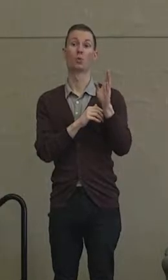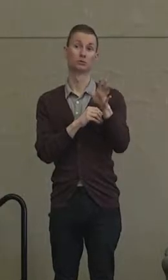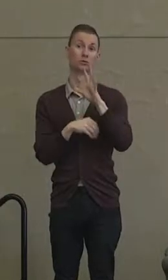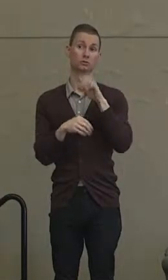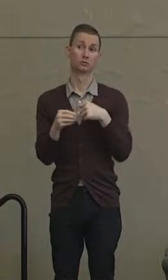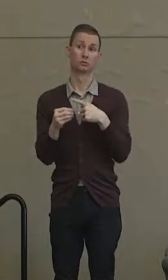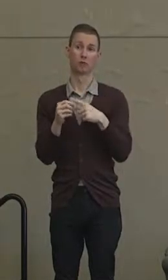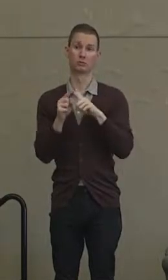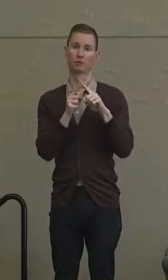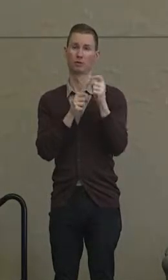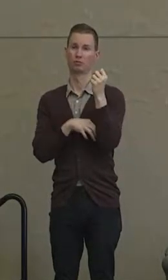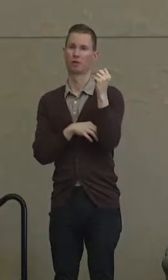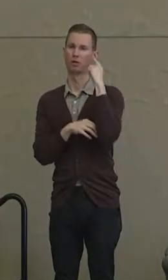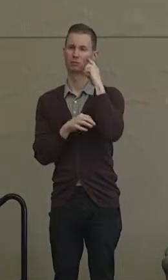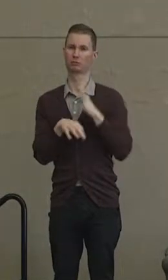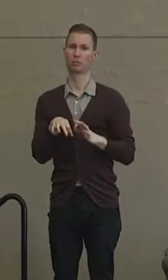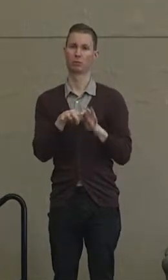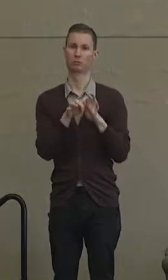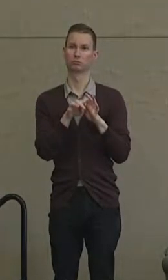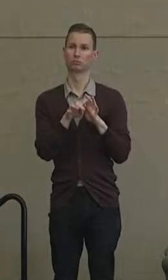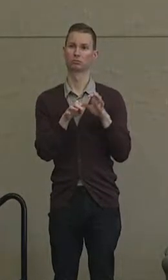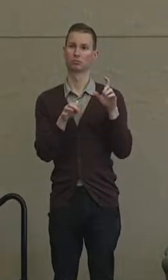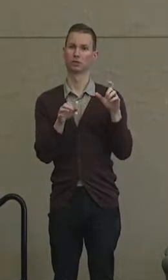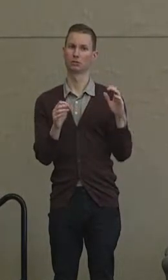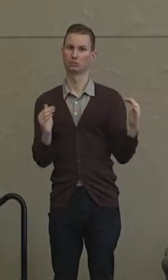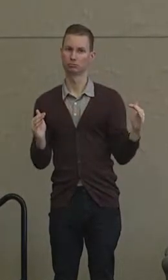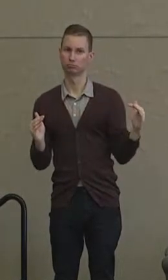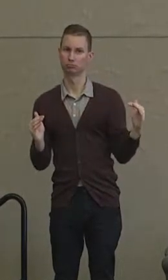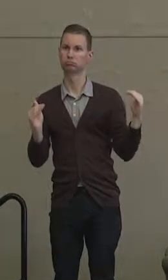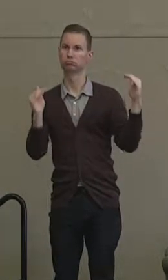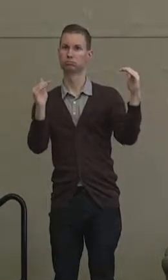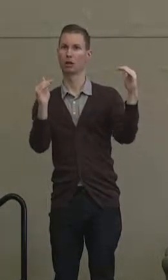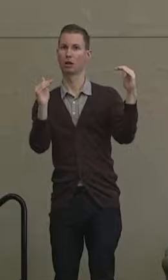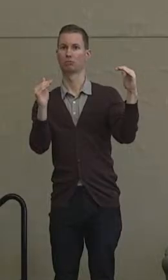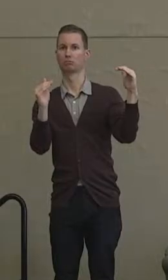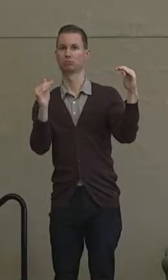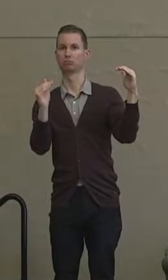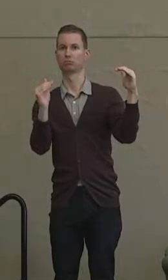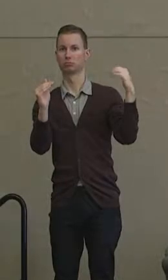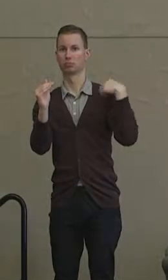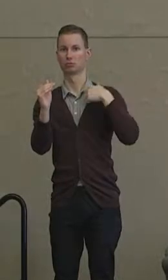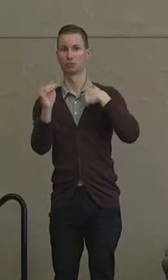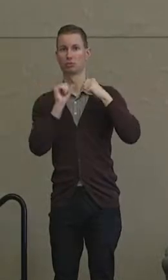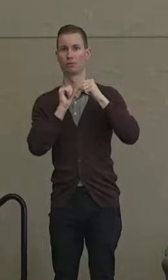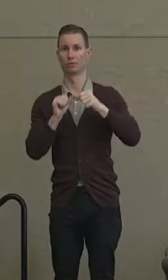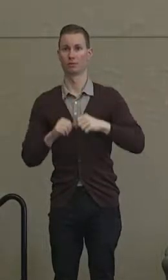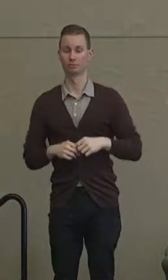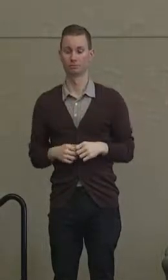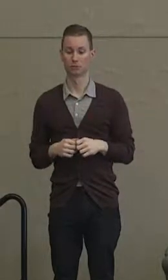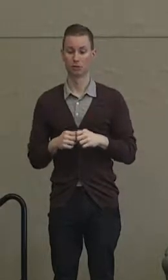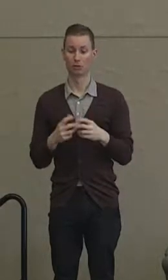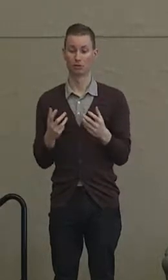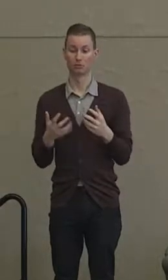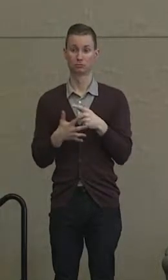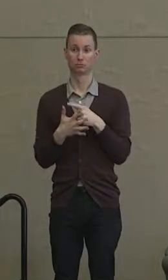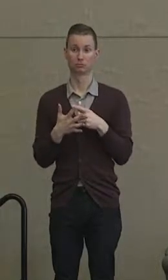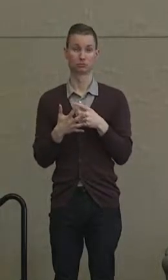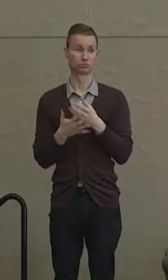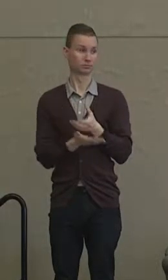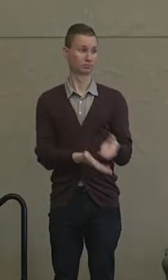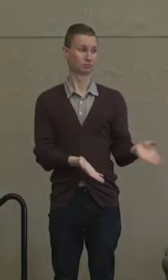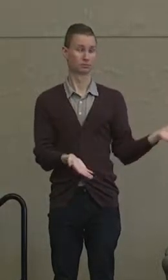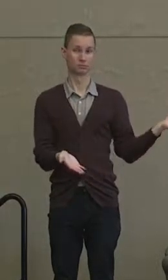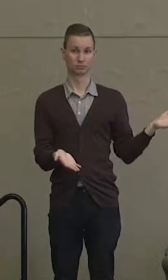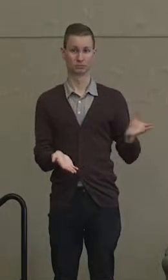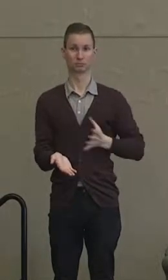about movements, it's important, I think, to lift that up as we move forward. So these are esteemed